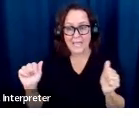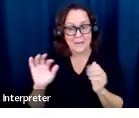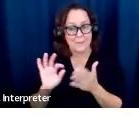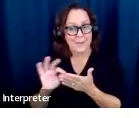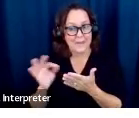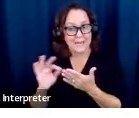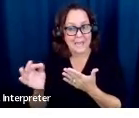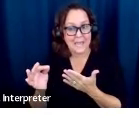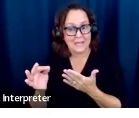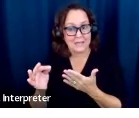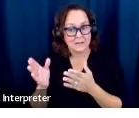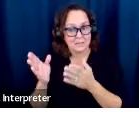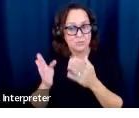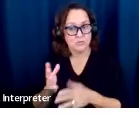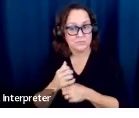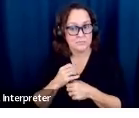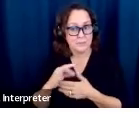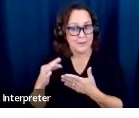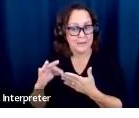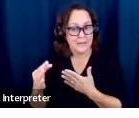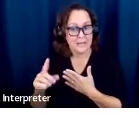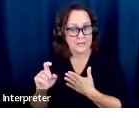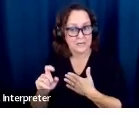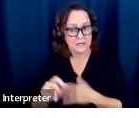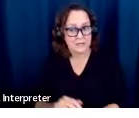recipient, or